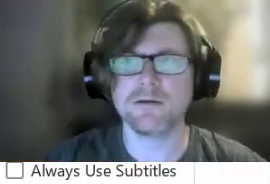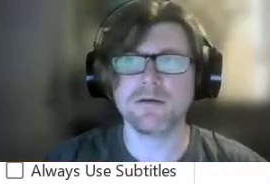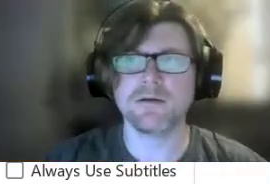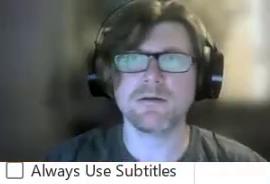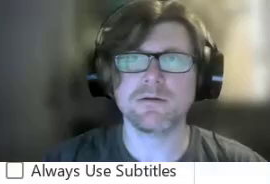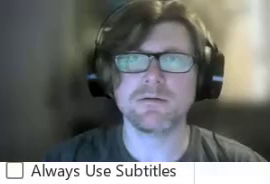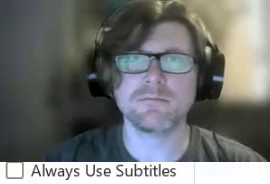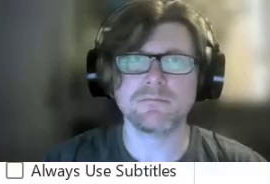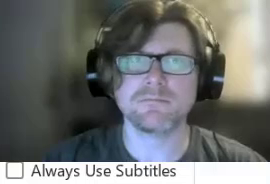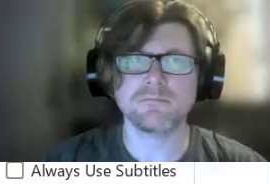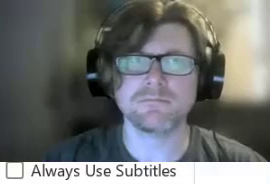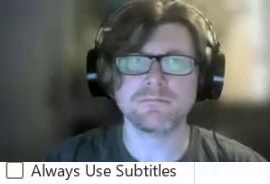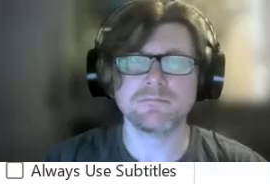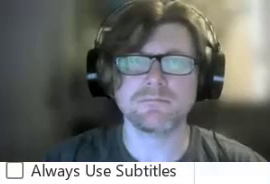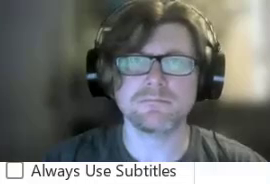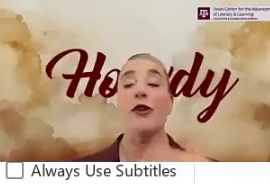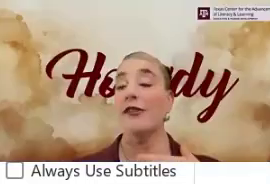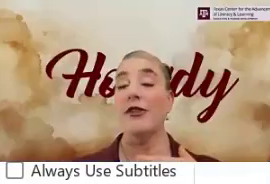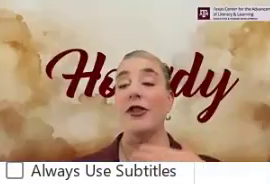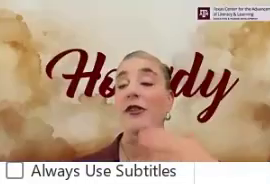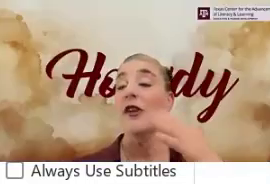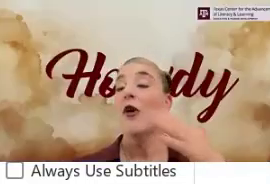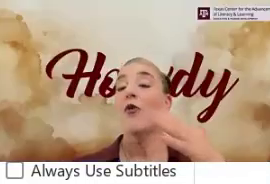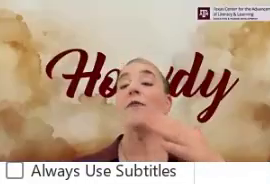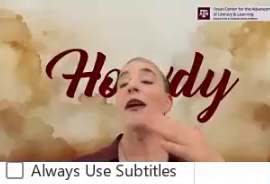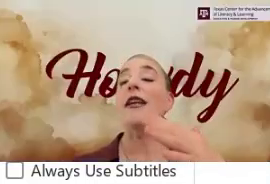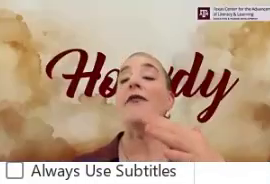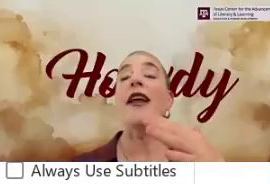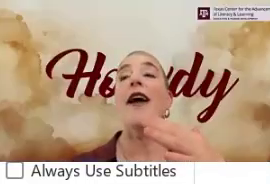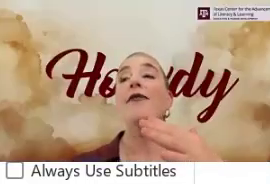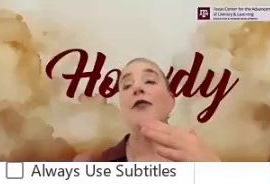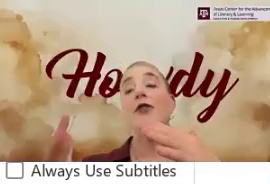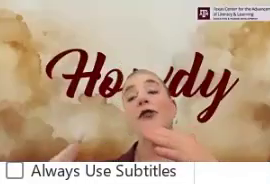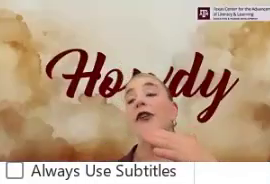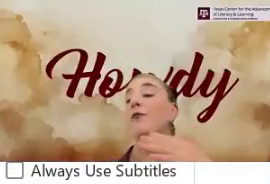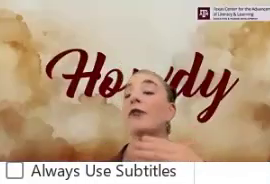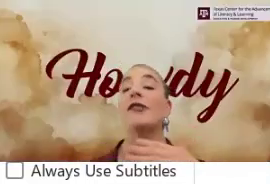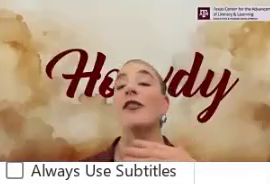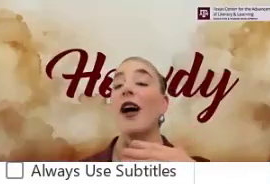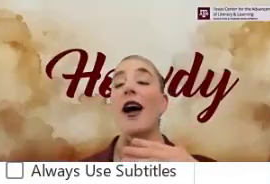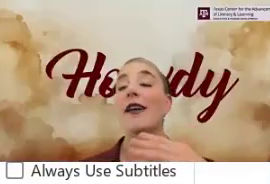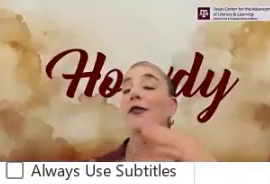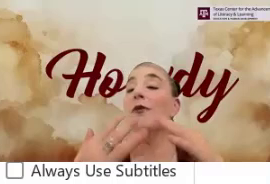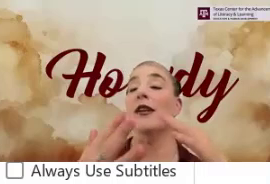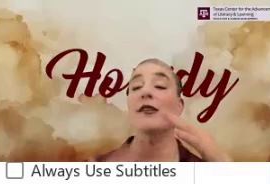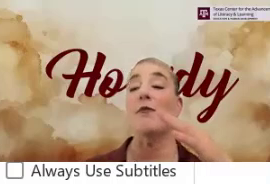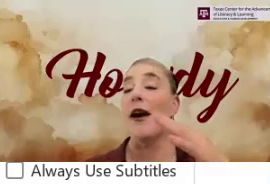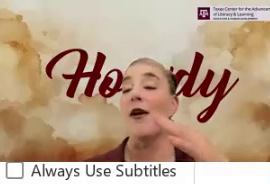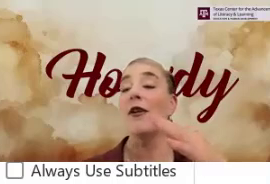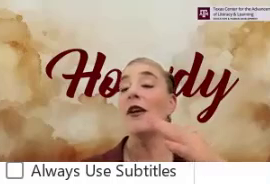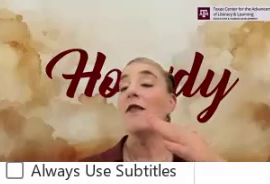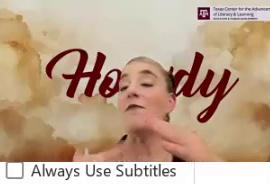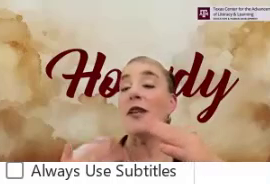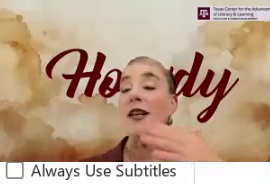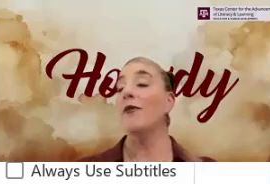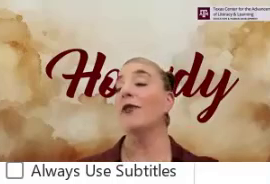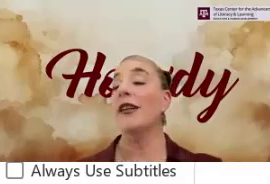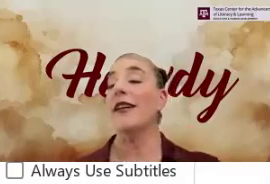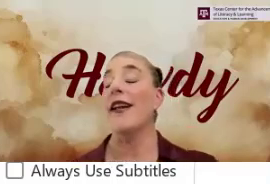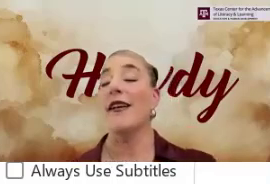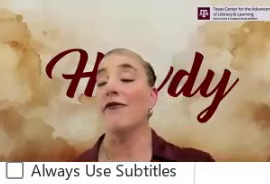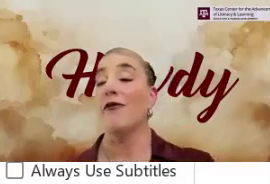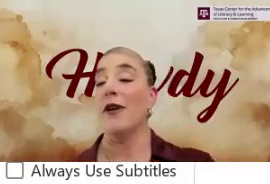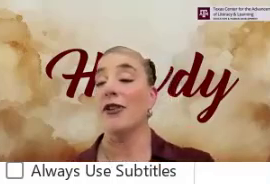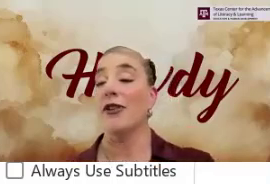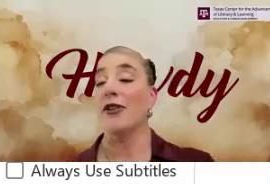Okay. And we'll probably have to dismantle those transitions. We may even have to do separate slides, but it's about being able